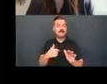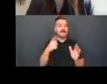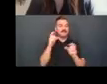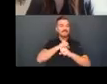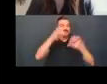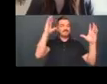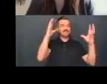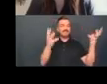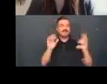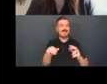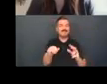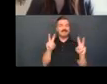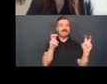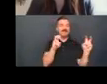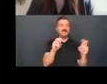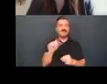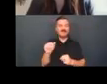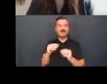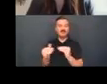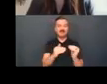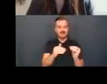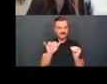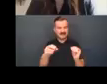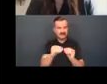as an issue of disability justice becomes clearer.